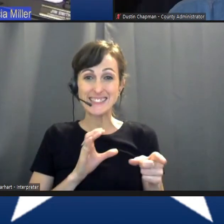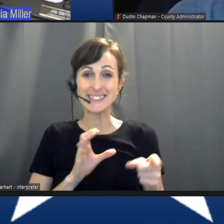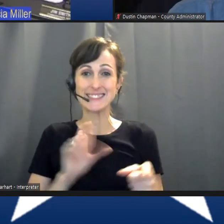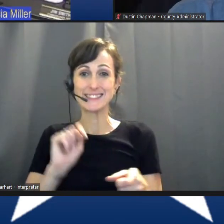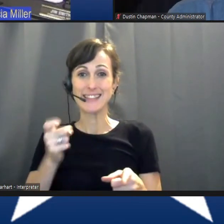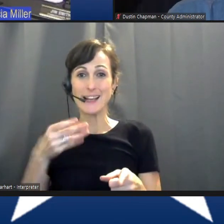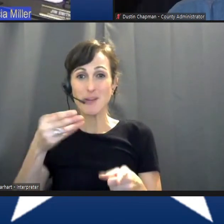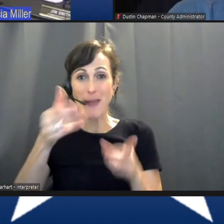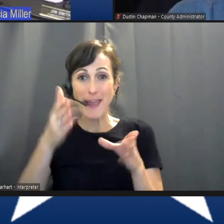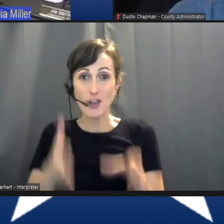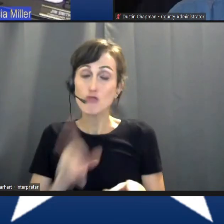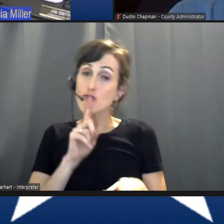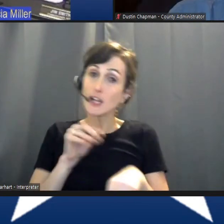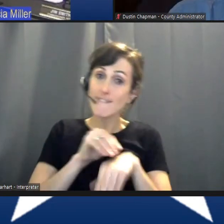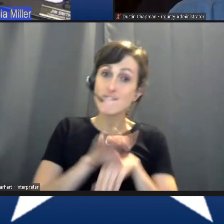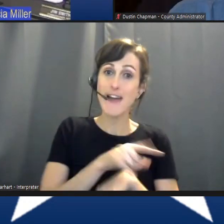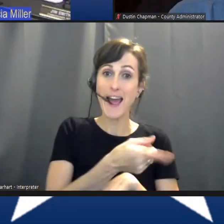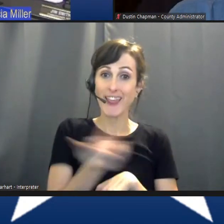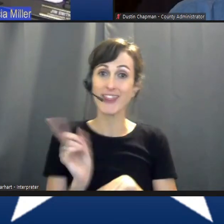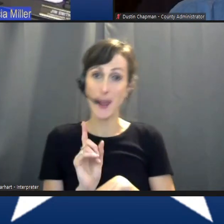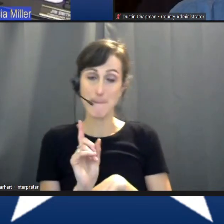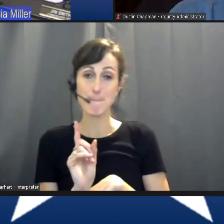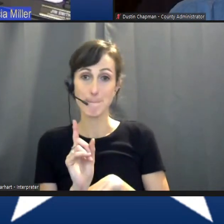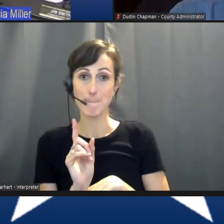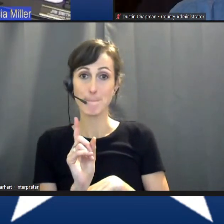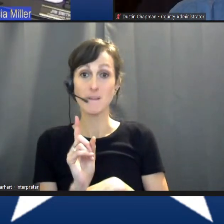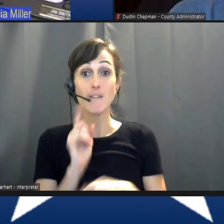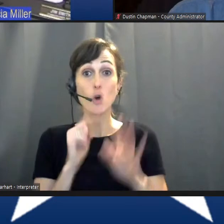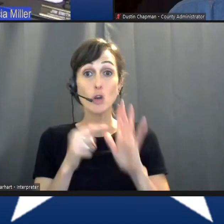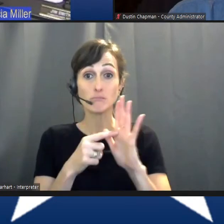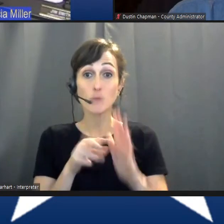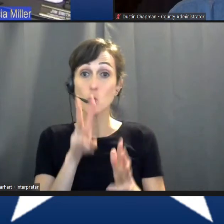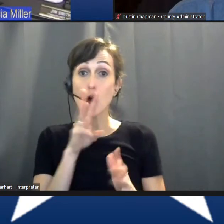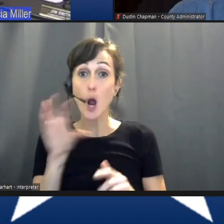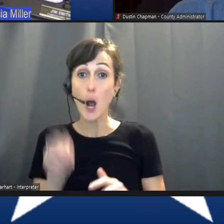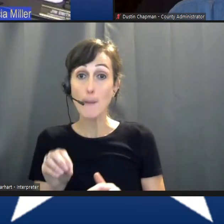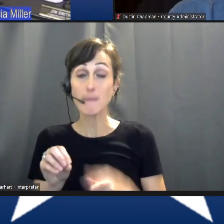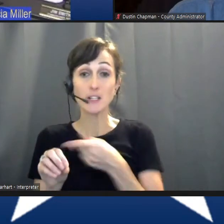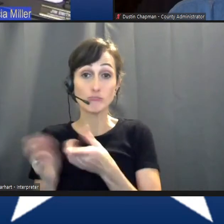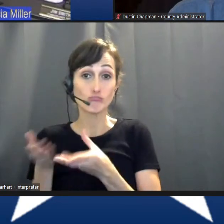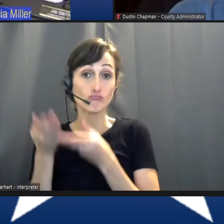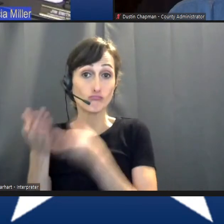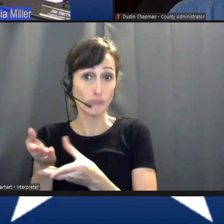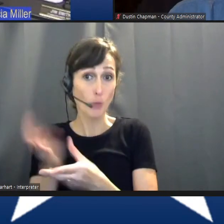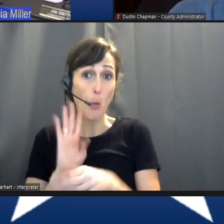these, for instance, the water companies are putting forward. So